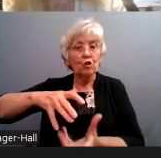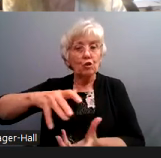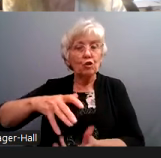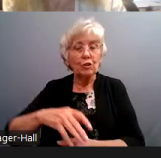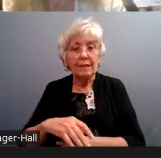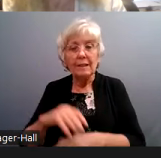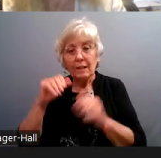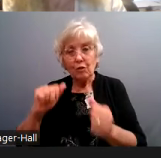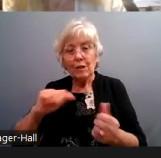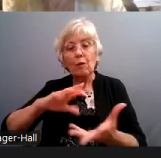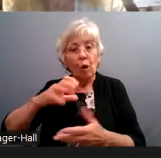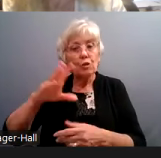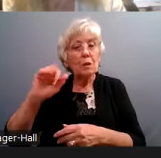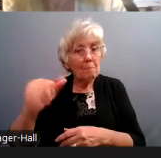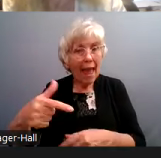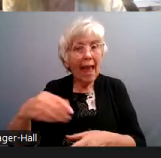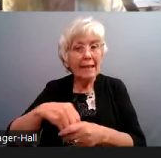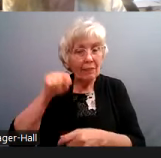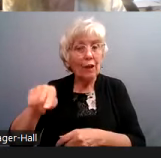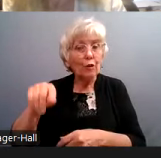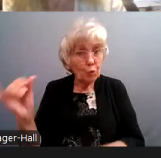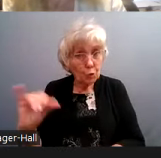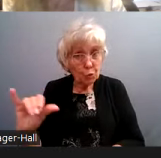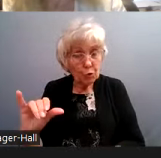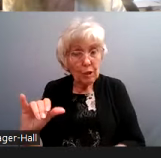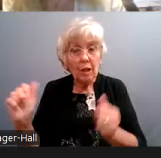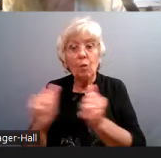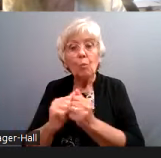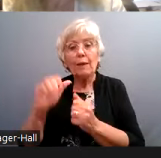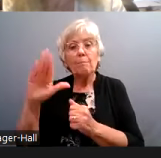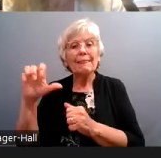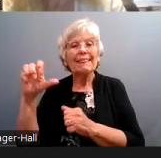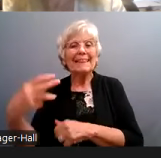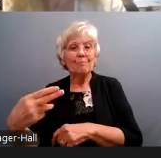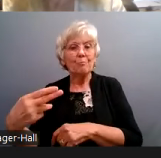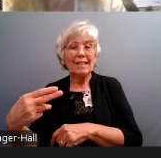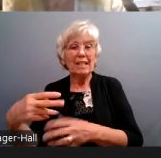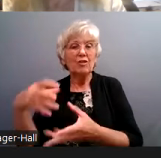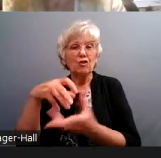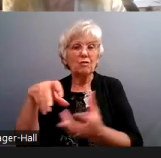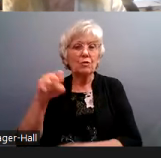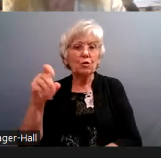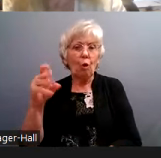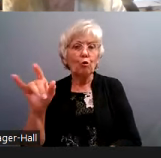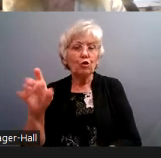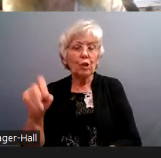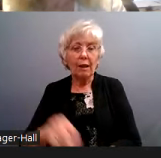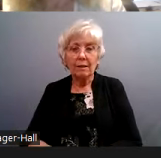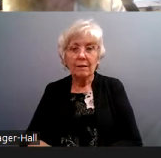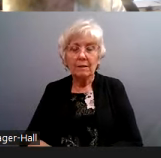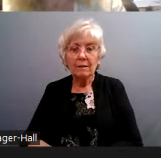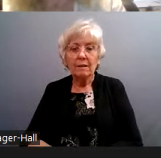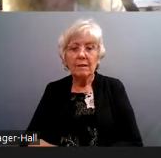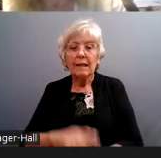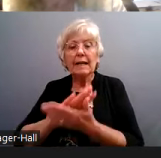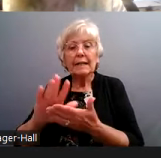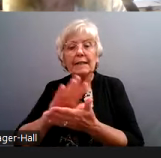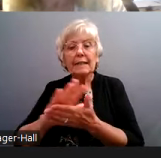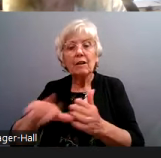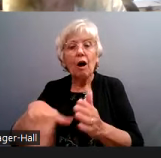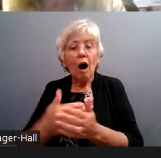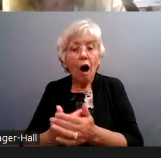can wash the bag in there as well with the bleach solution. Clean all organic matter with